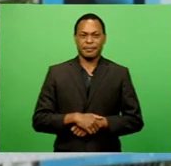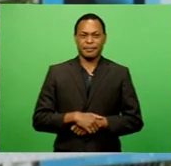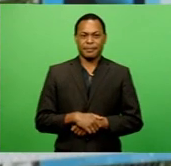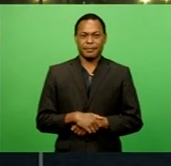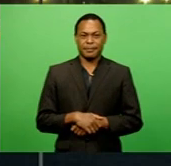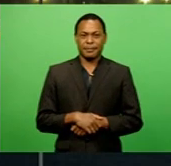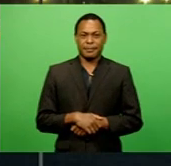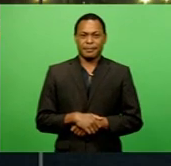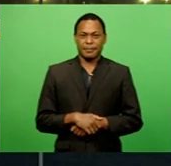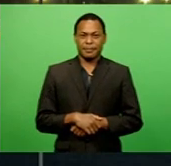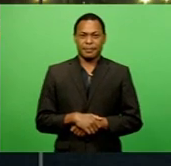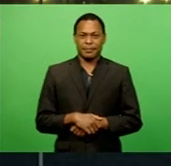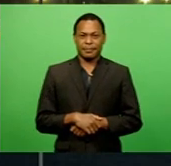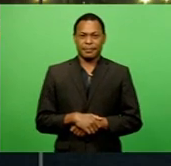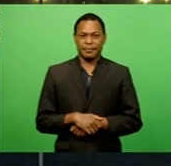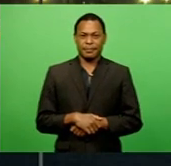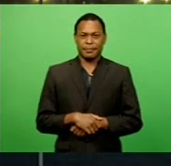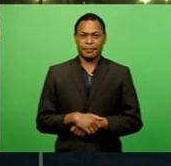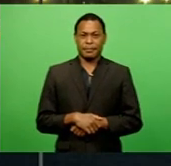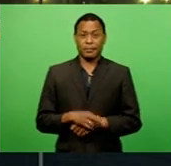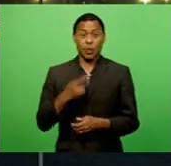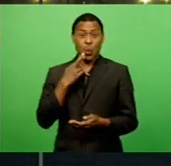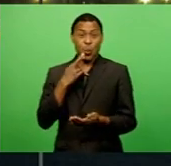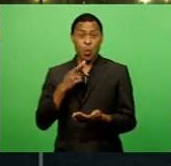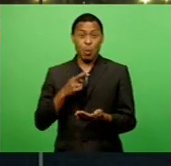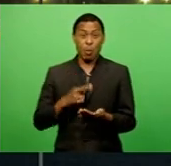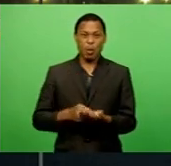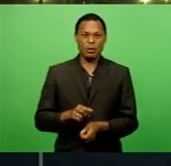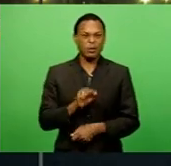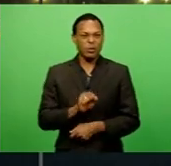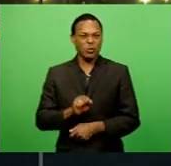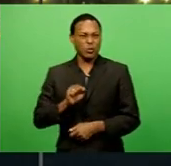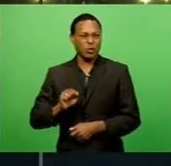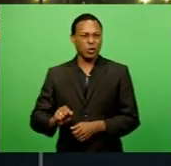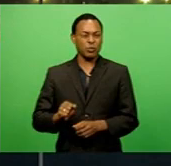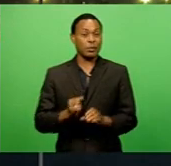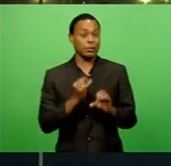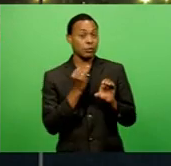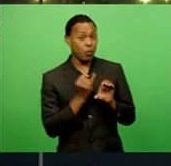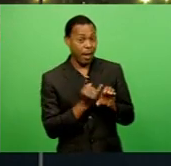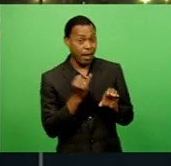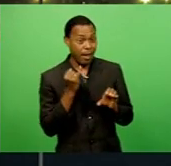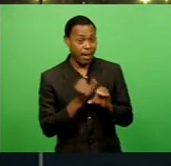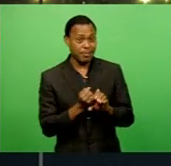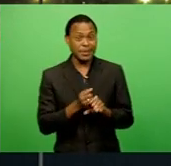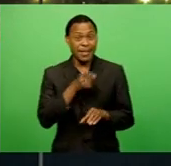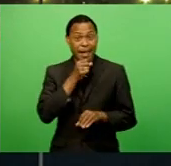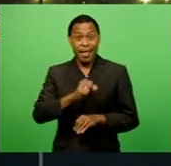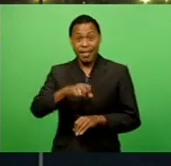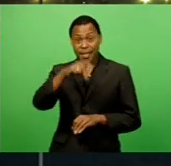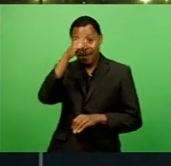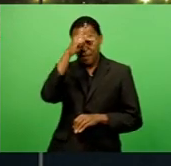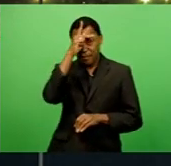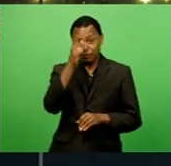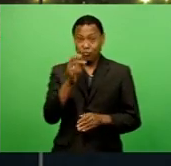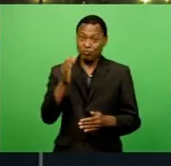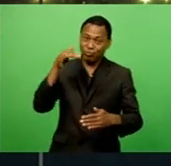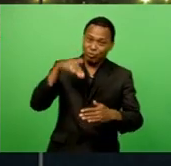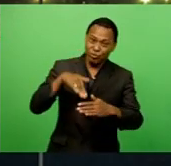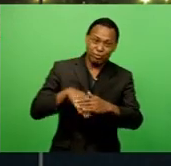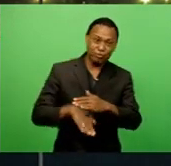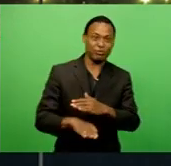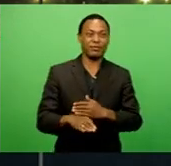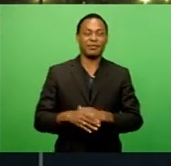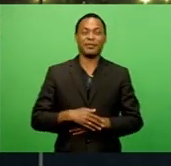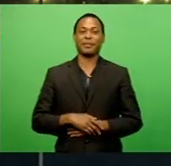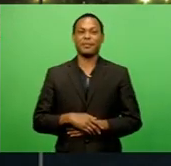FBC News. Reports of serious crimes in Inkandavu have dropped since the drug operations began in June